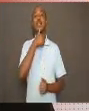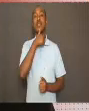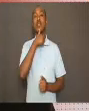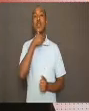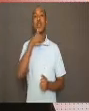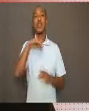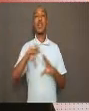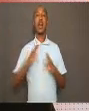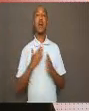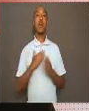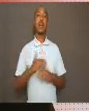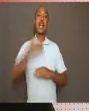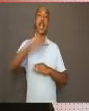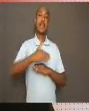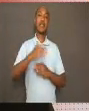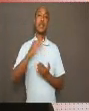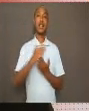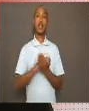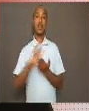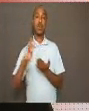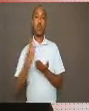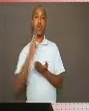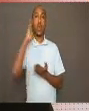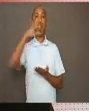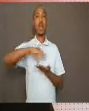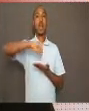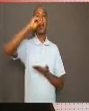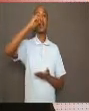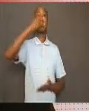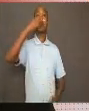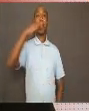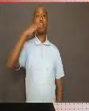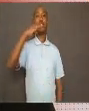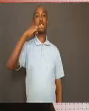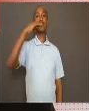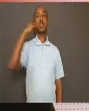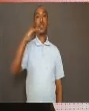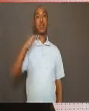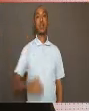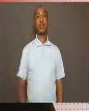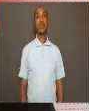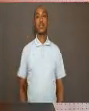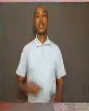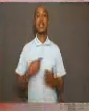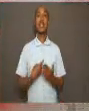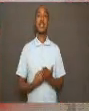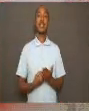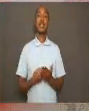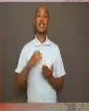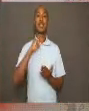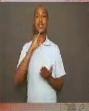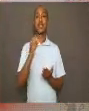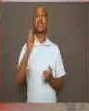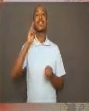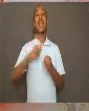acids. In our next lesson, we will learn about the pH scale.